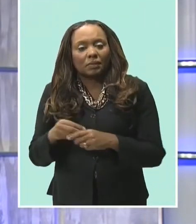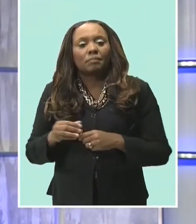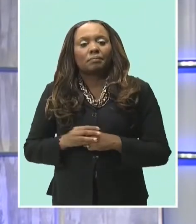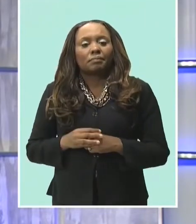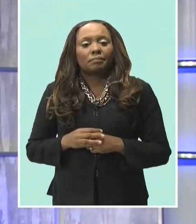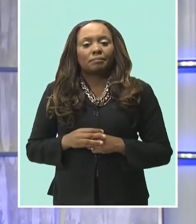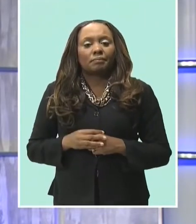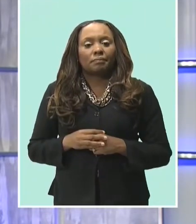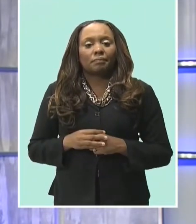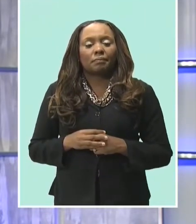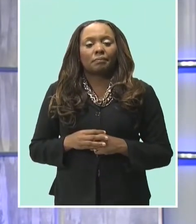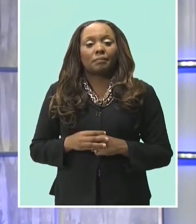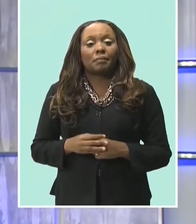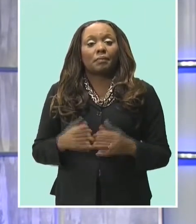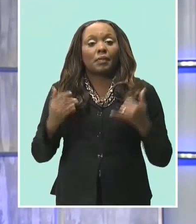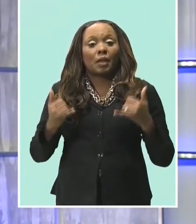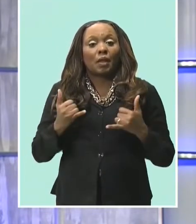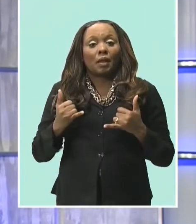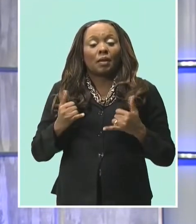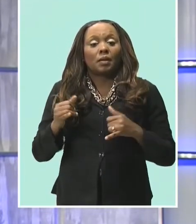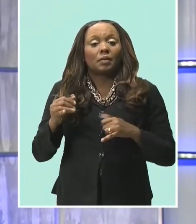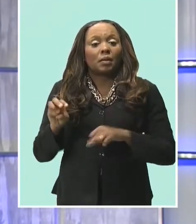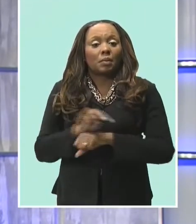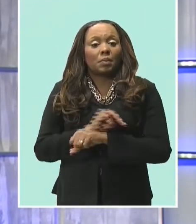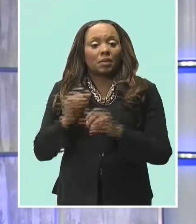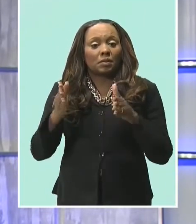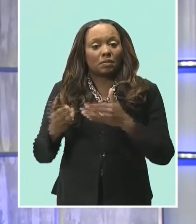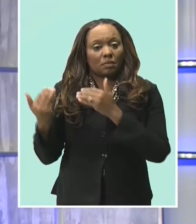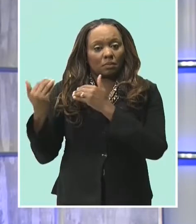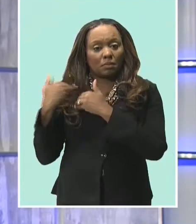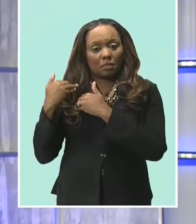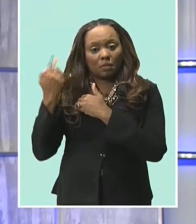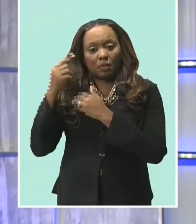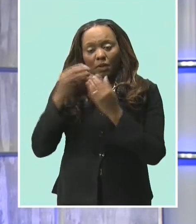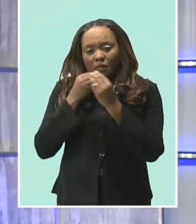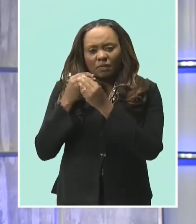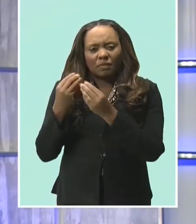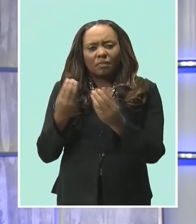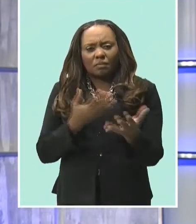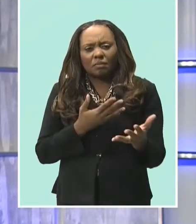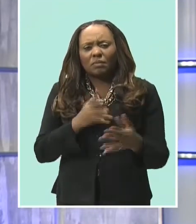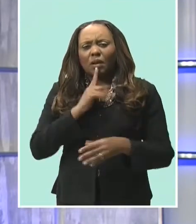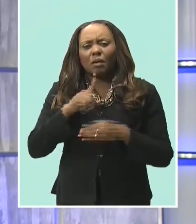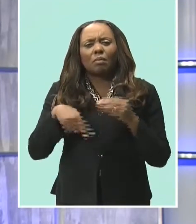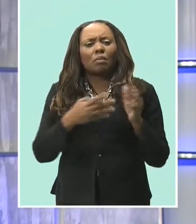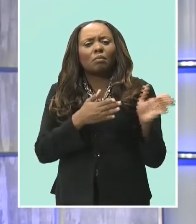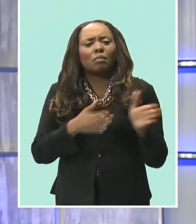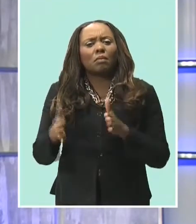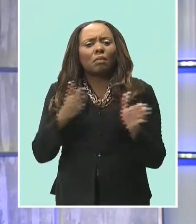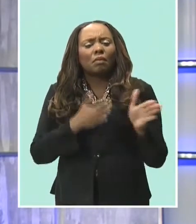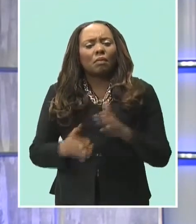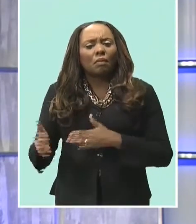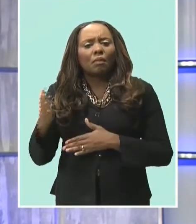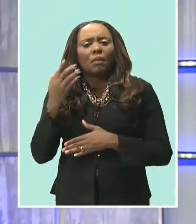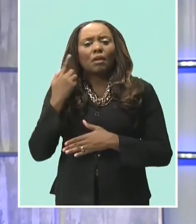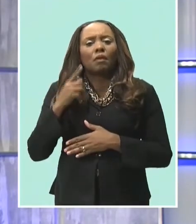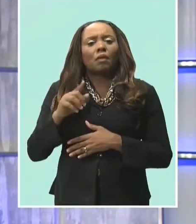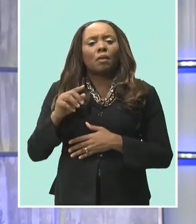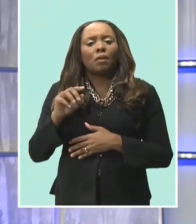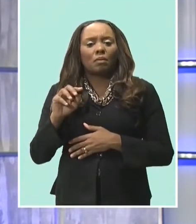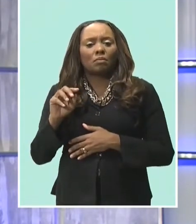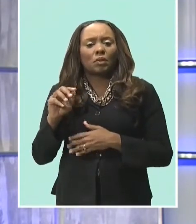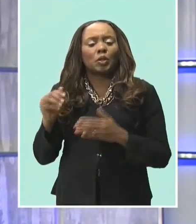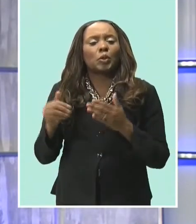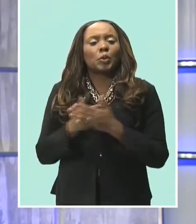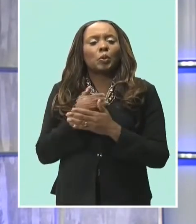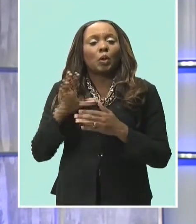media briefing, Minister of Information Melville Nicholas revealed plans to reserve the LIAT 2020 Limited as the new